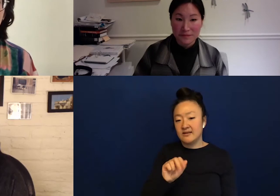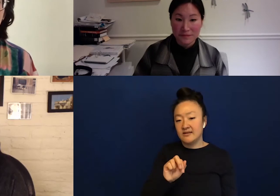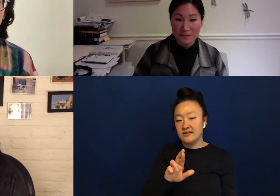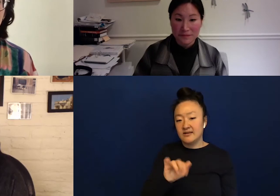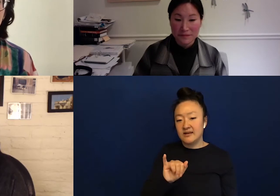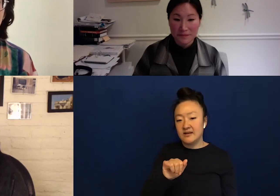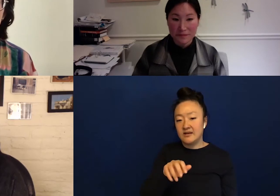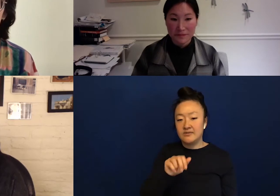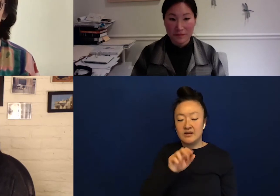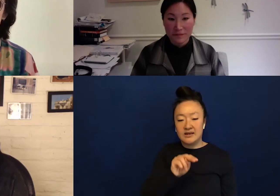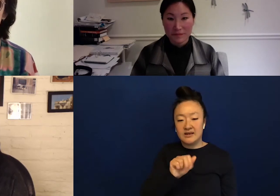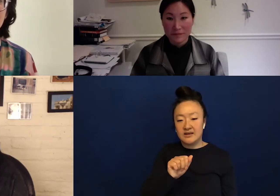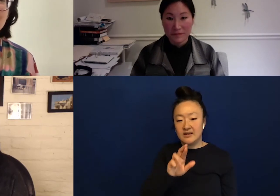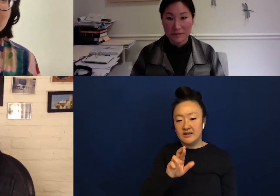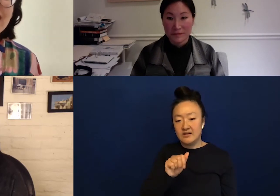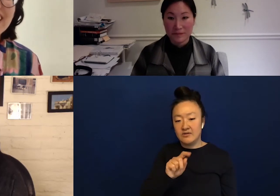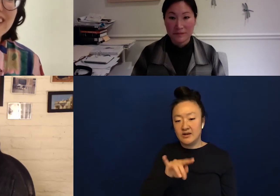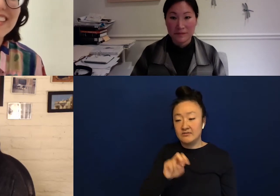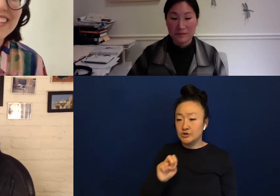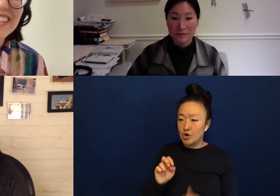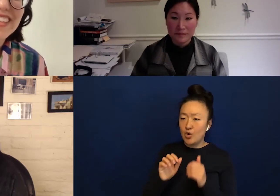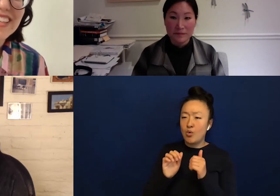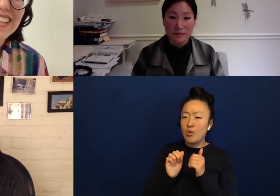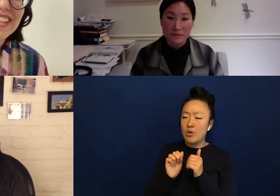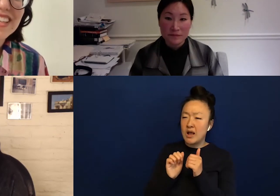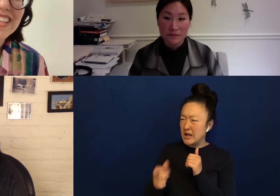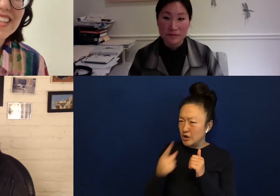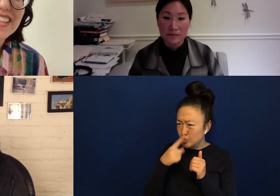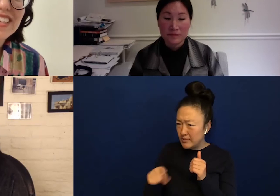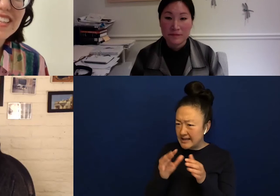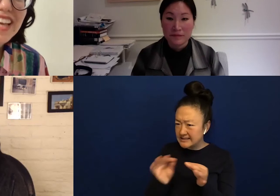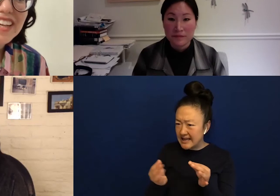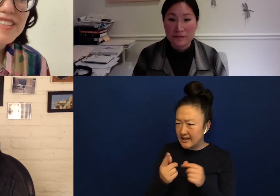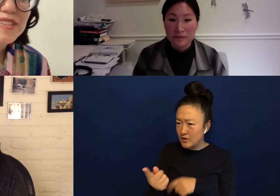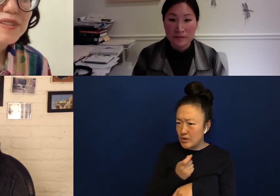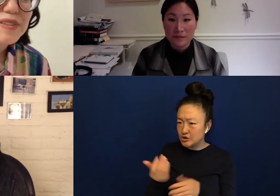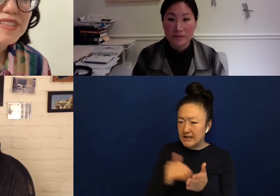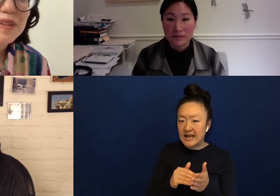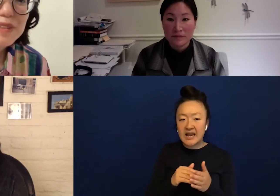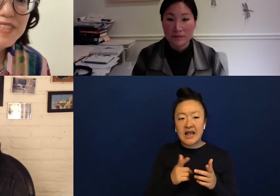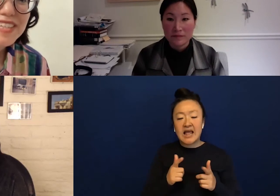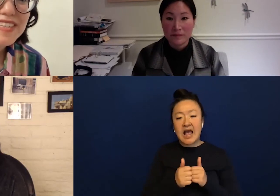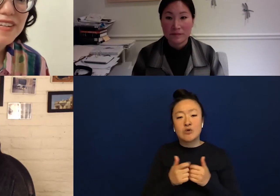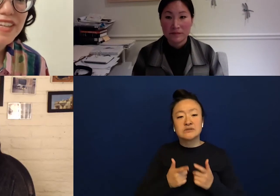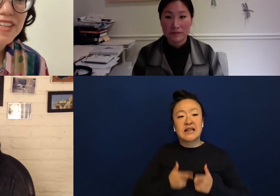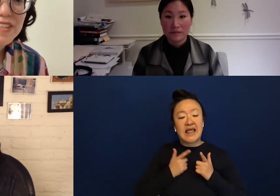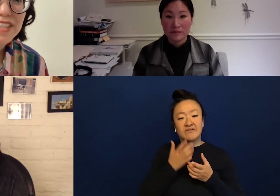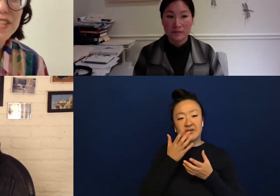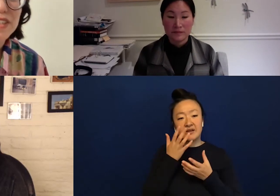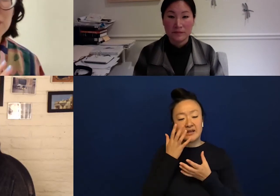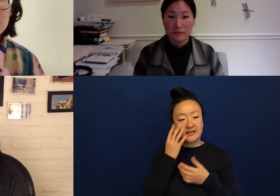Wow. Can you say the question again? How does the life experience Yeah. affect the narrative? Yeah, so interesting to consider